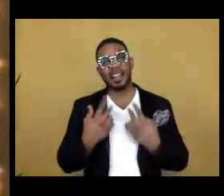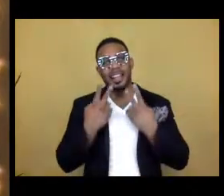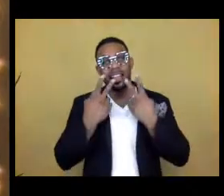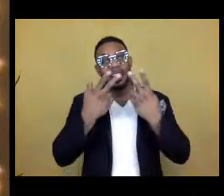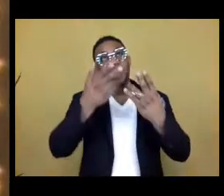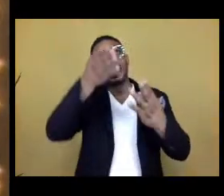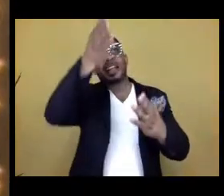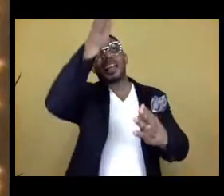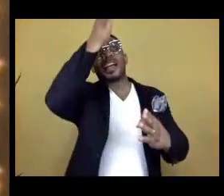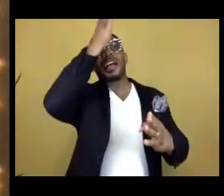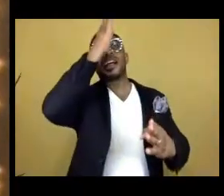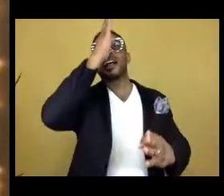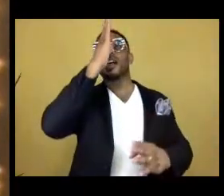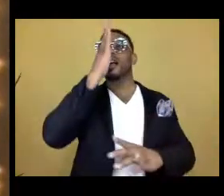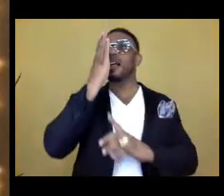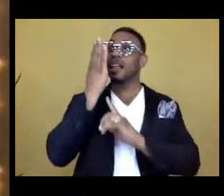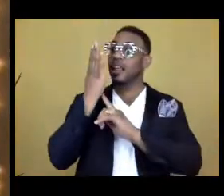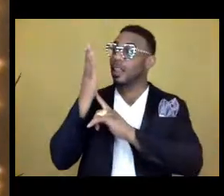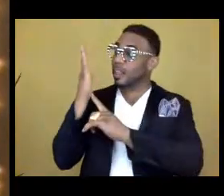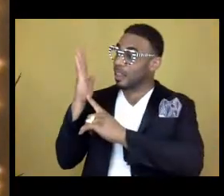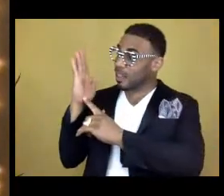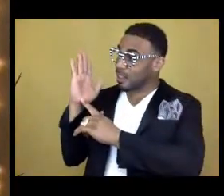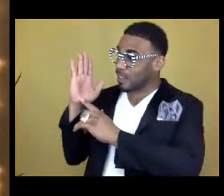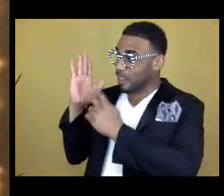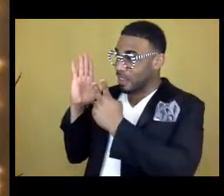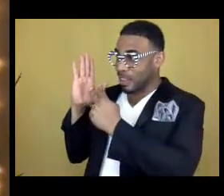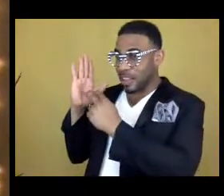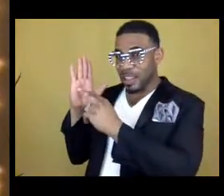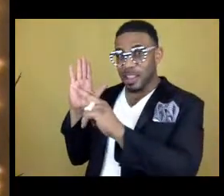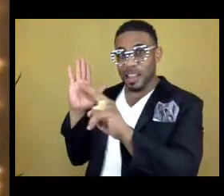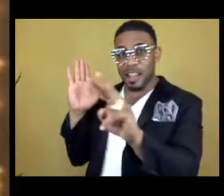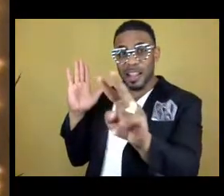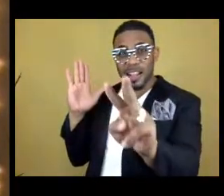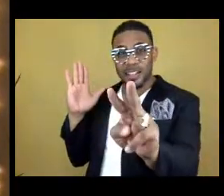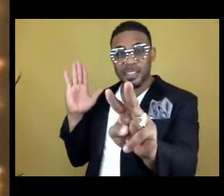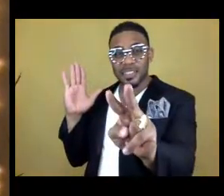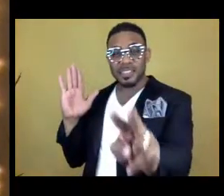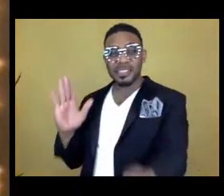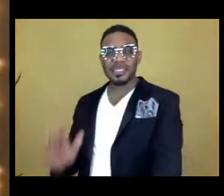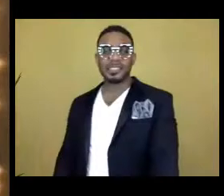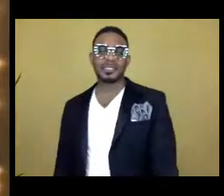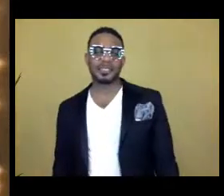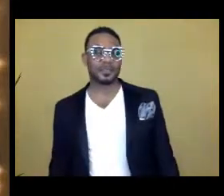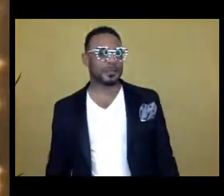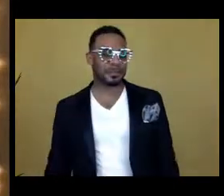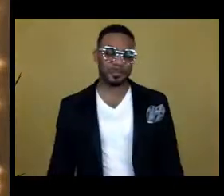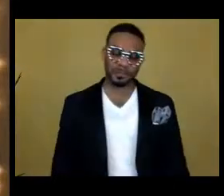I see the reflection in your eyes.